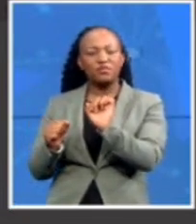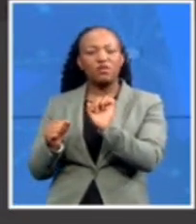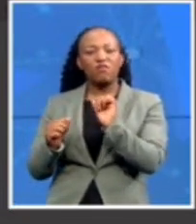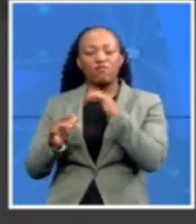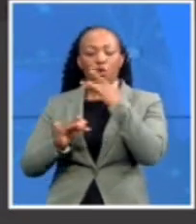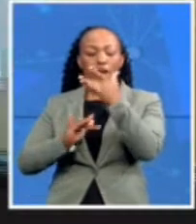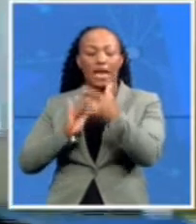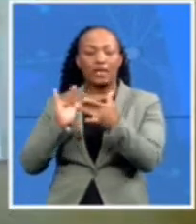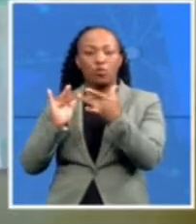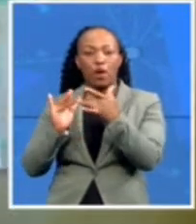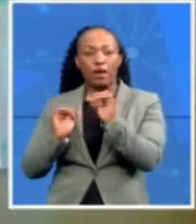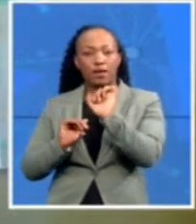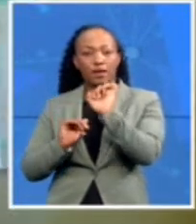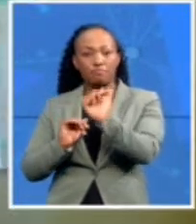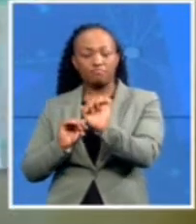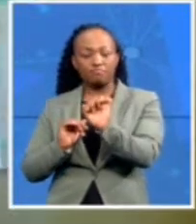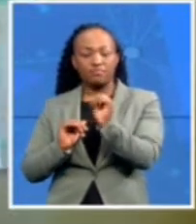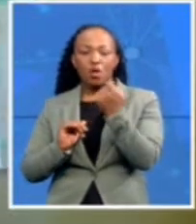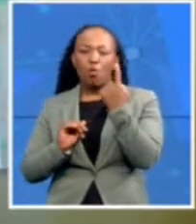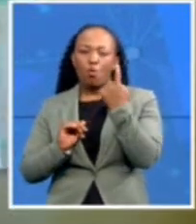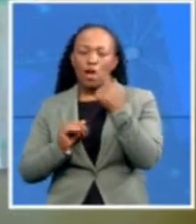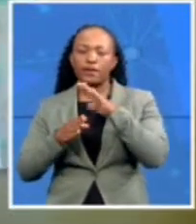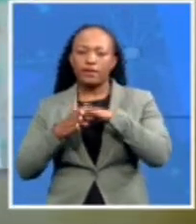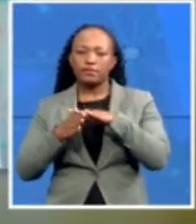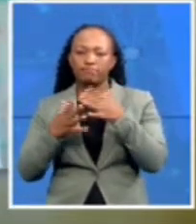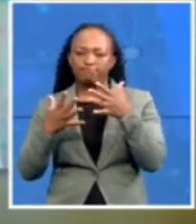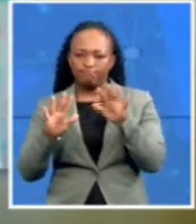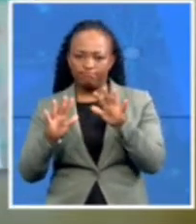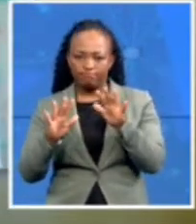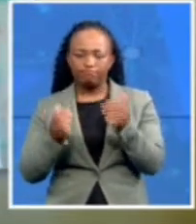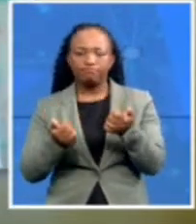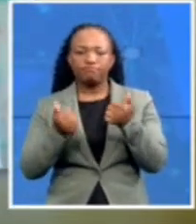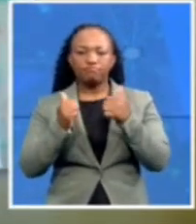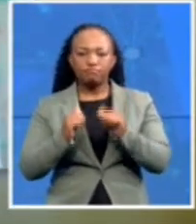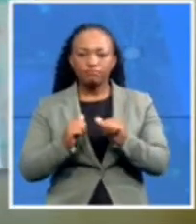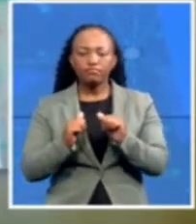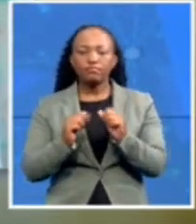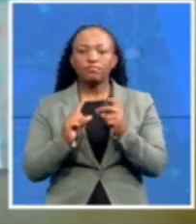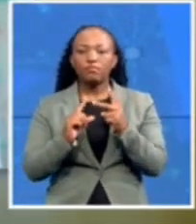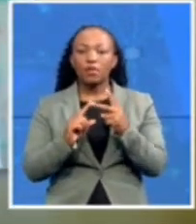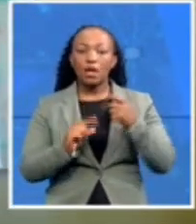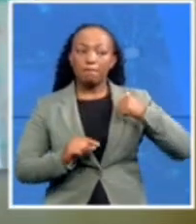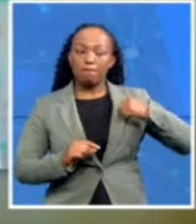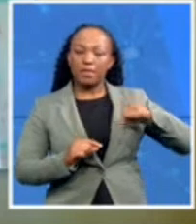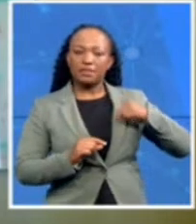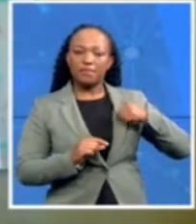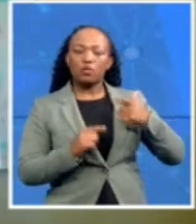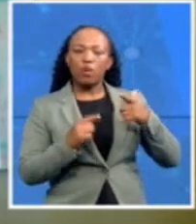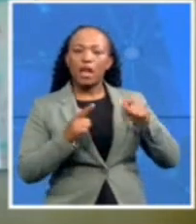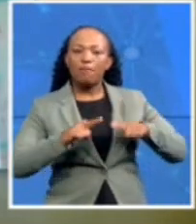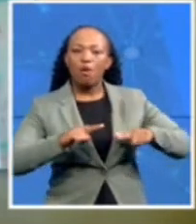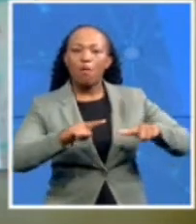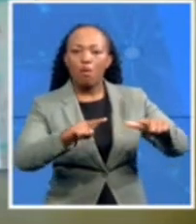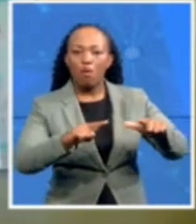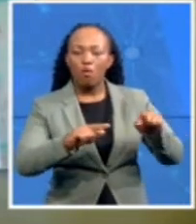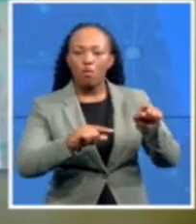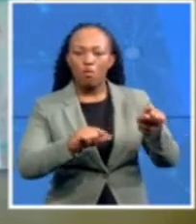one. It is a municipality in Limpopo. On the safety reasons,